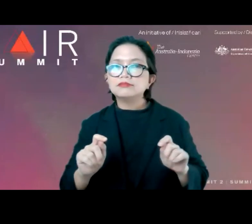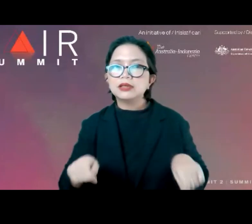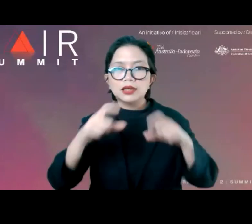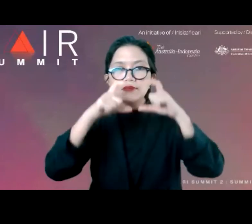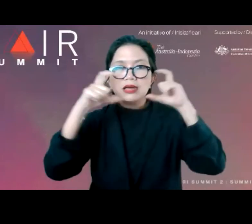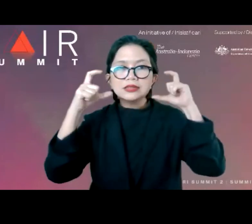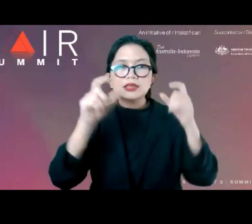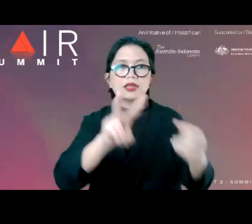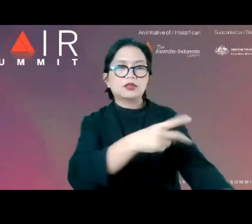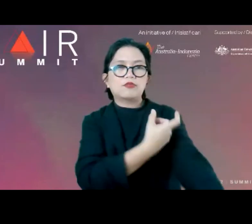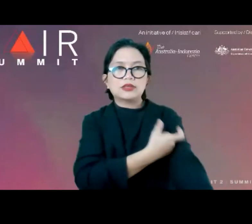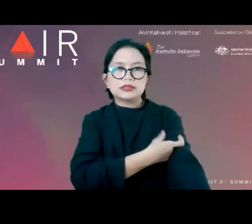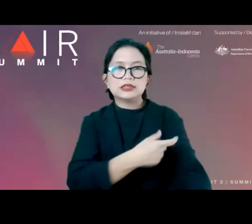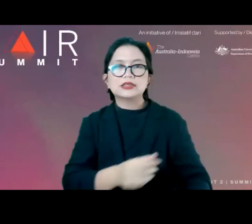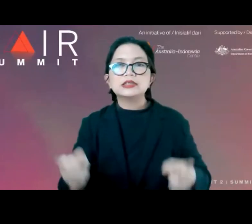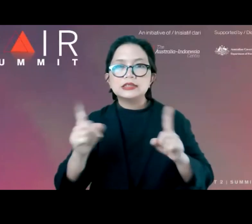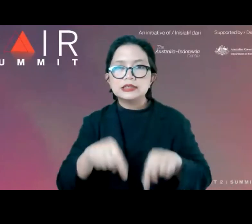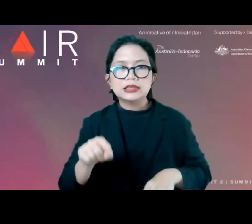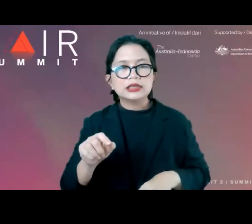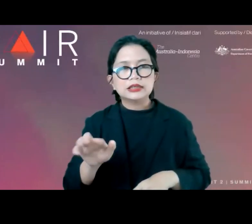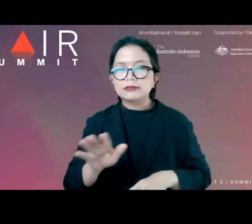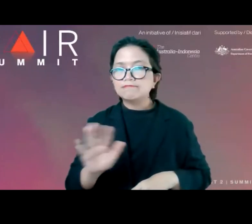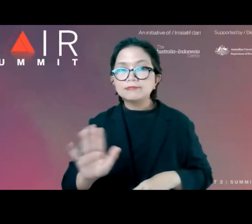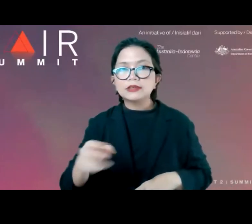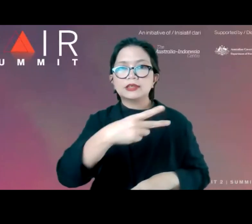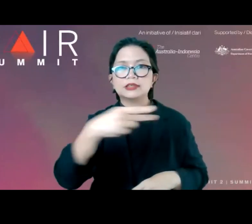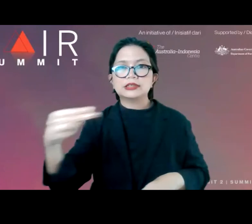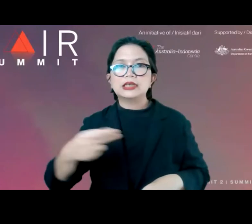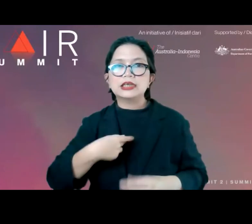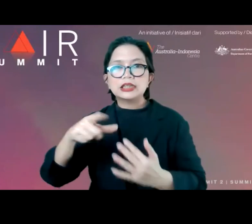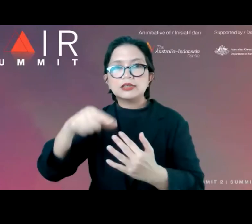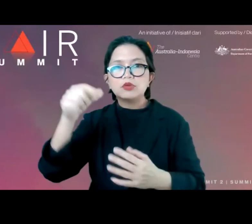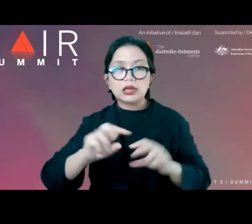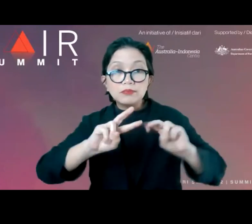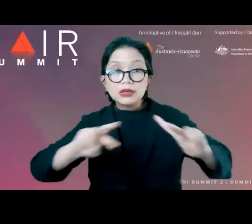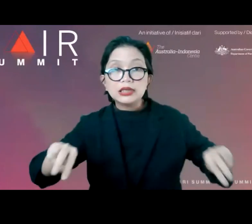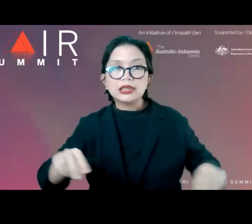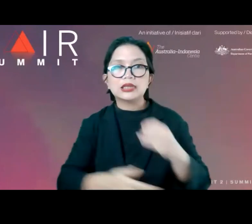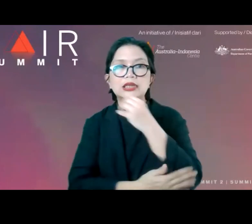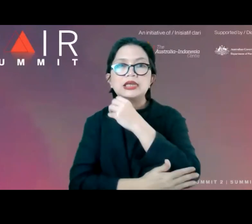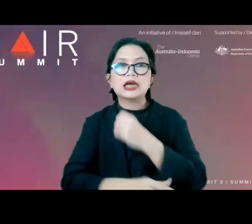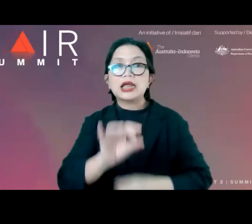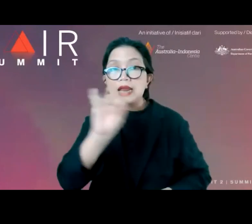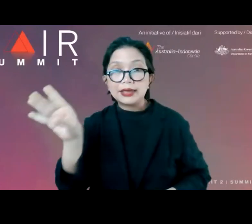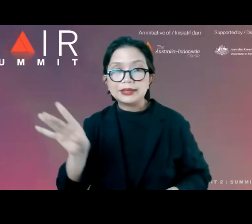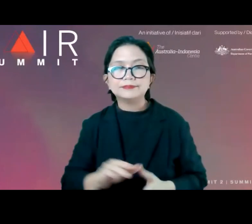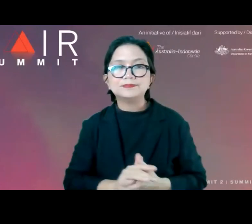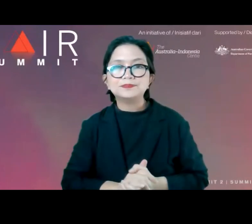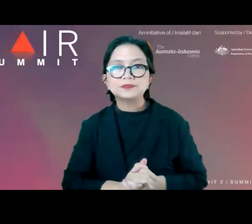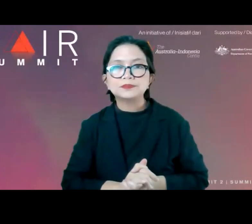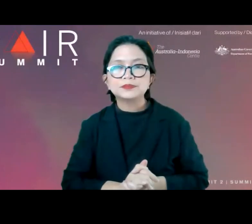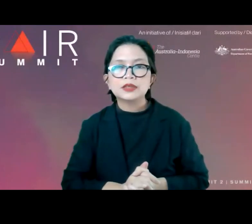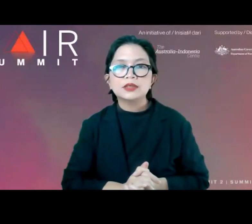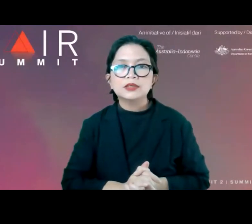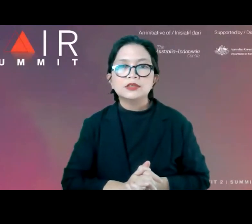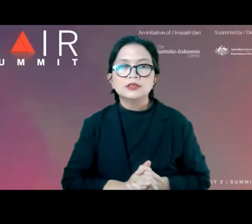in Indonesia. What we found from our studies is that the number one reason for vaccine hesitancy is people are